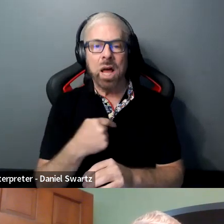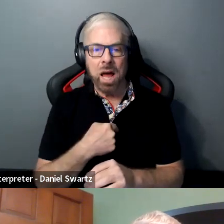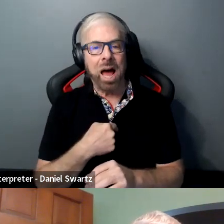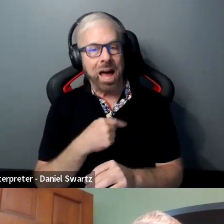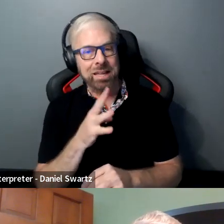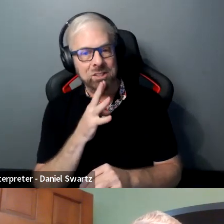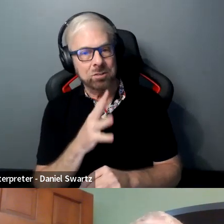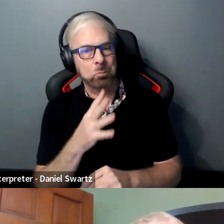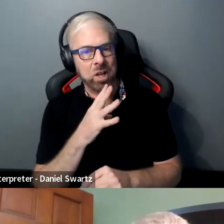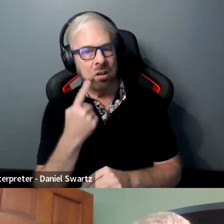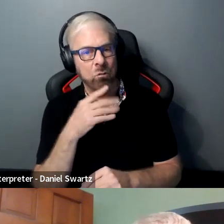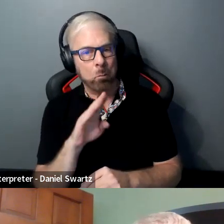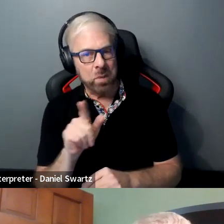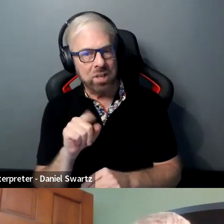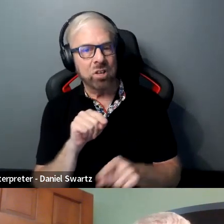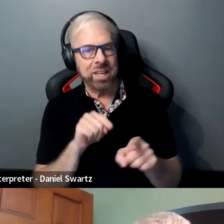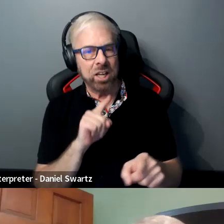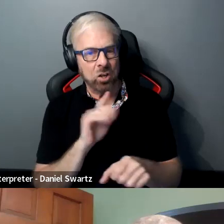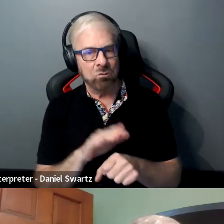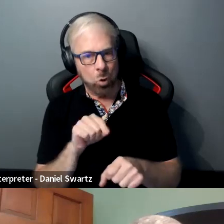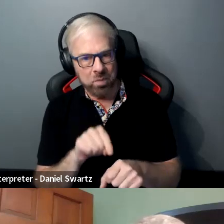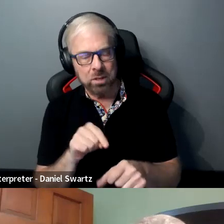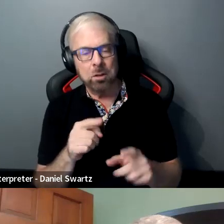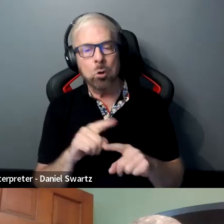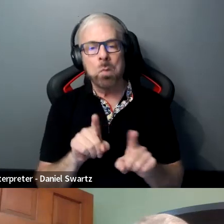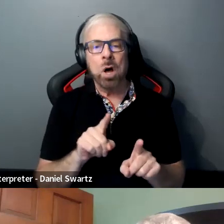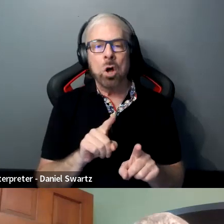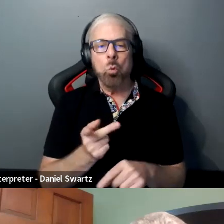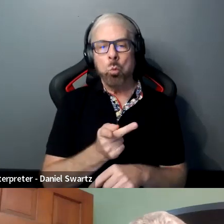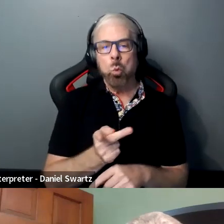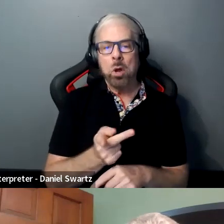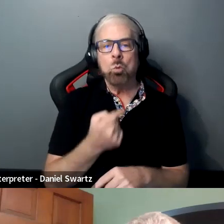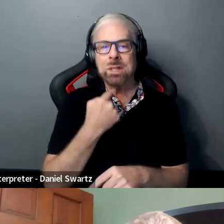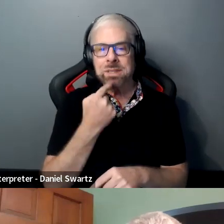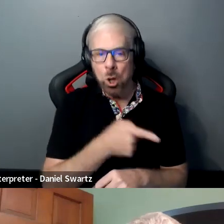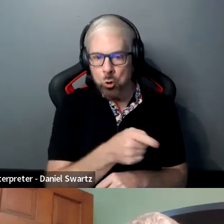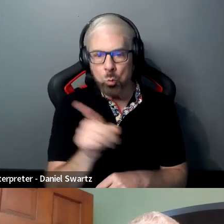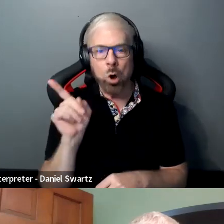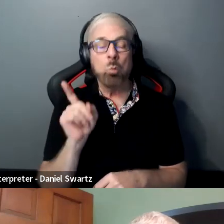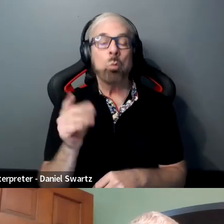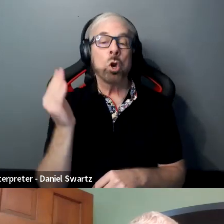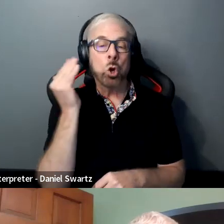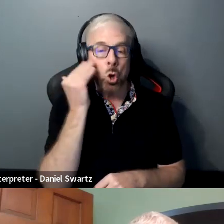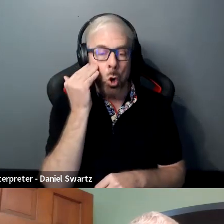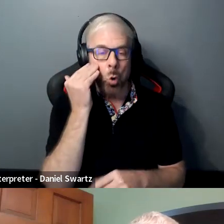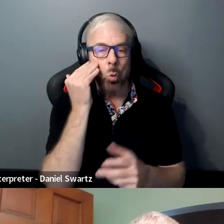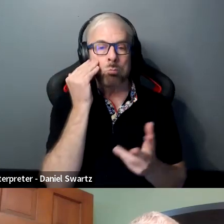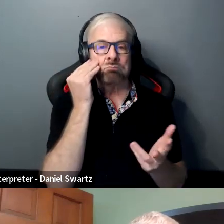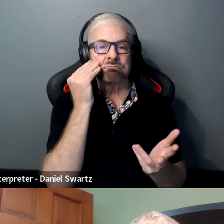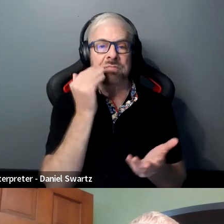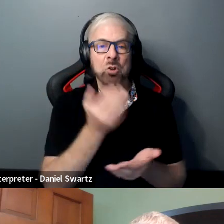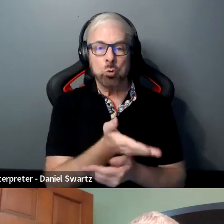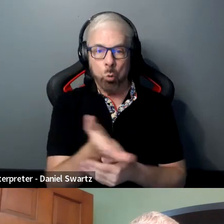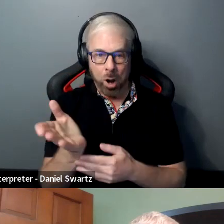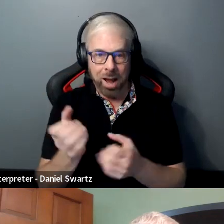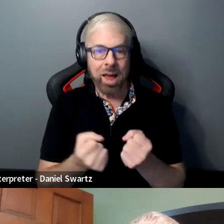Bill on this and he can confirm it. We would say to you all, we know you are